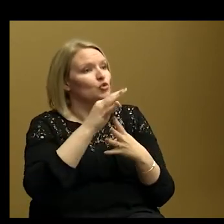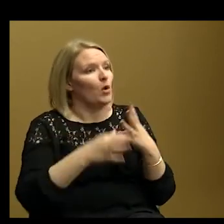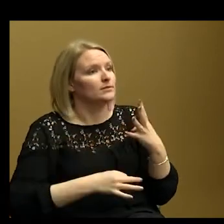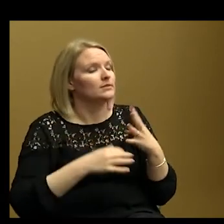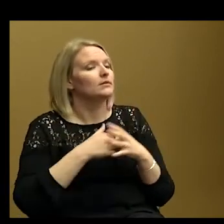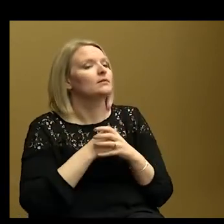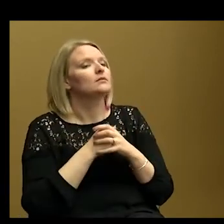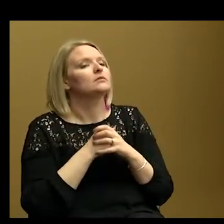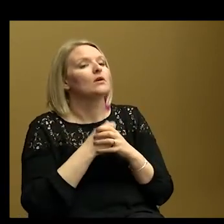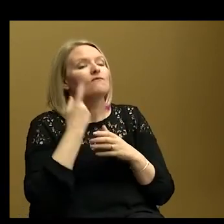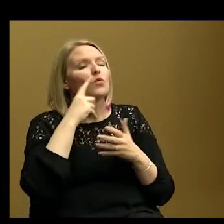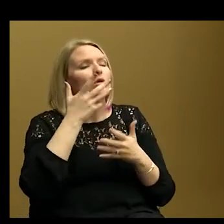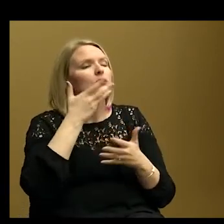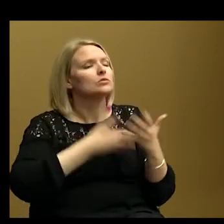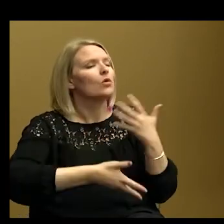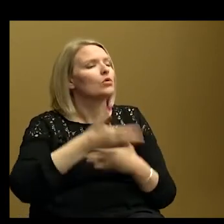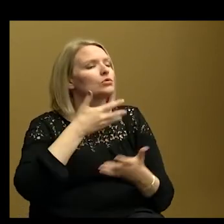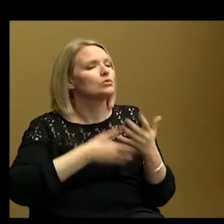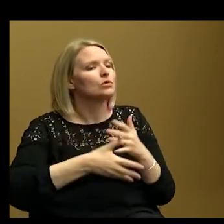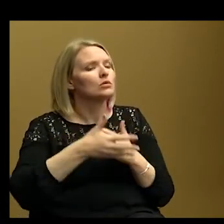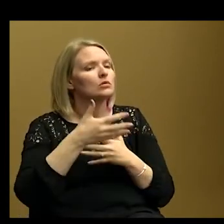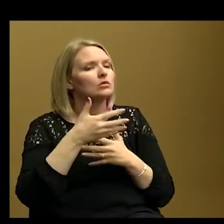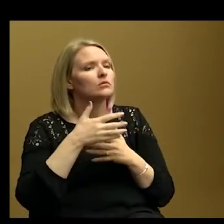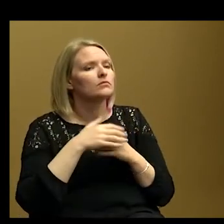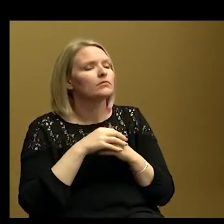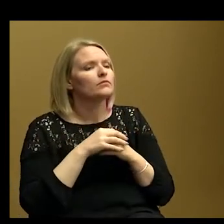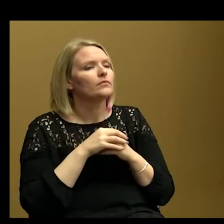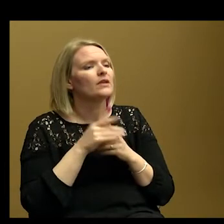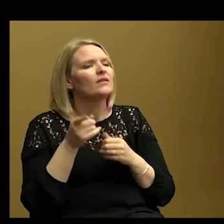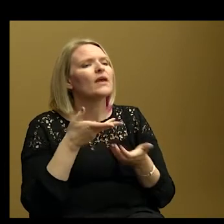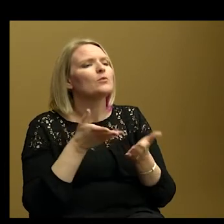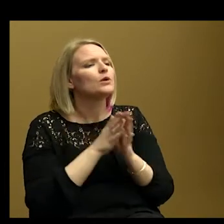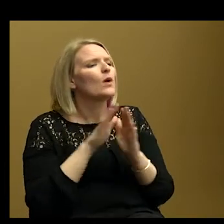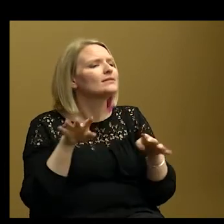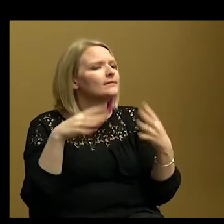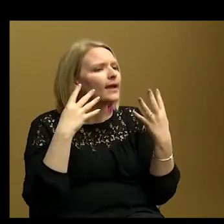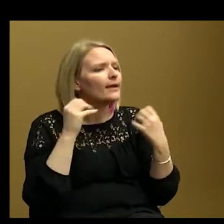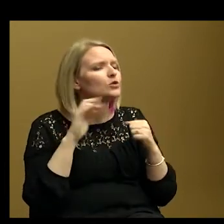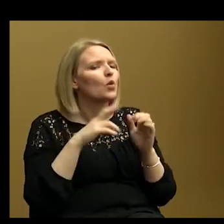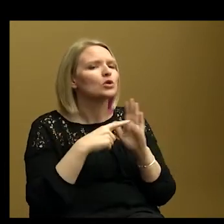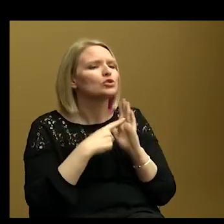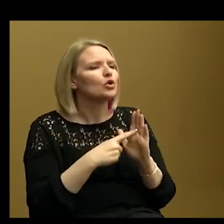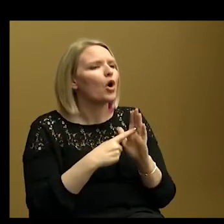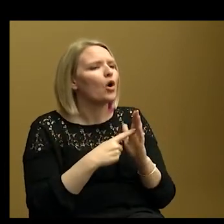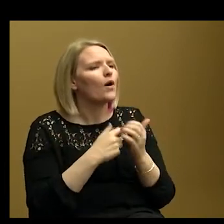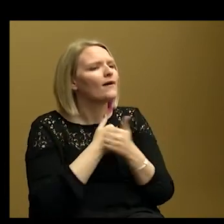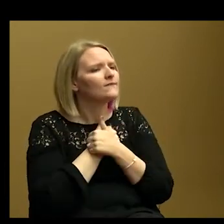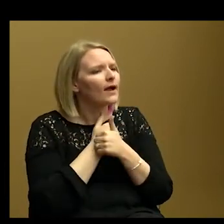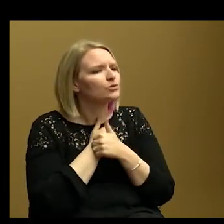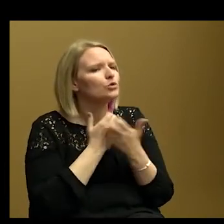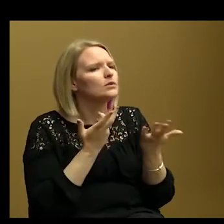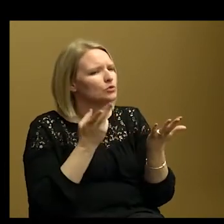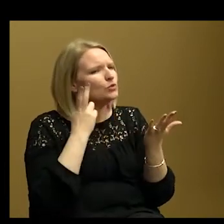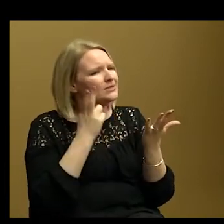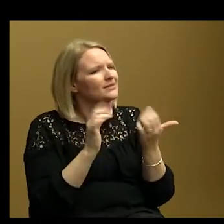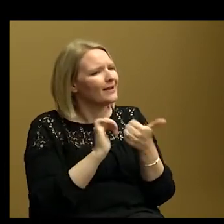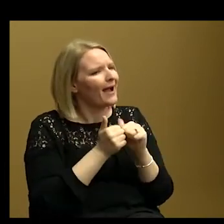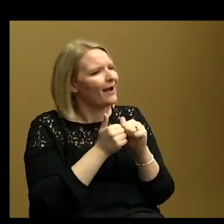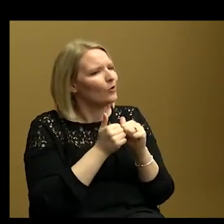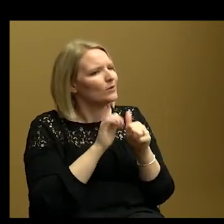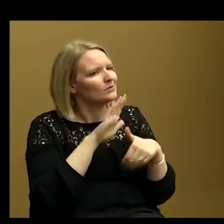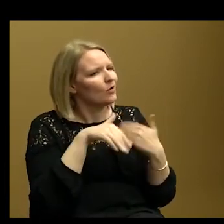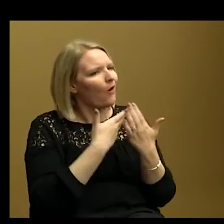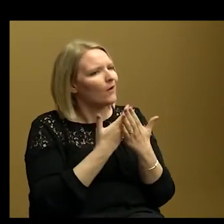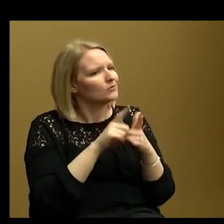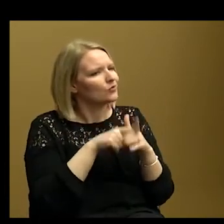For social, they're requesting attention or showing affection. So see how it's all starting to come